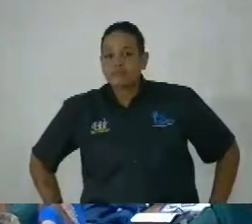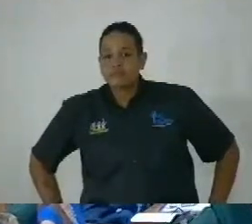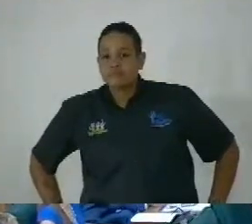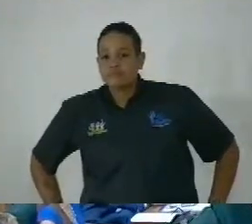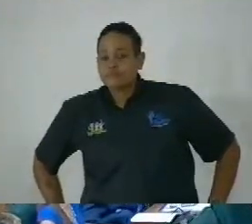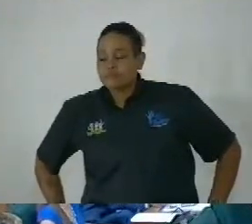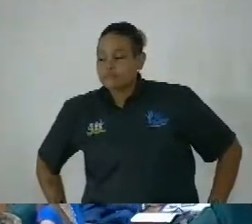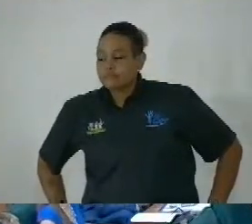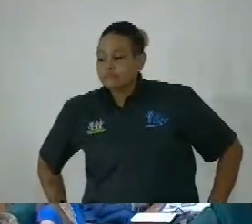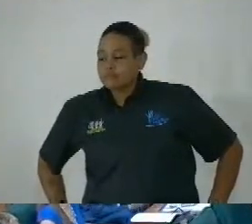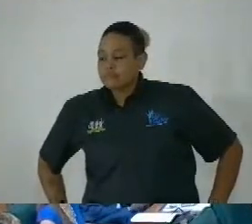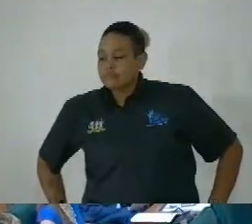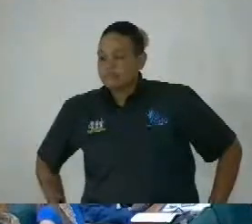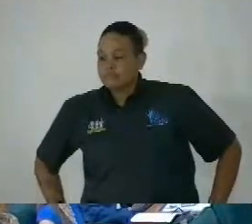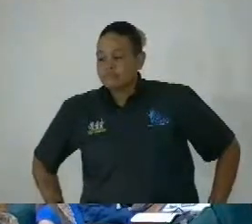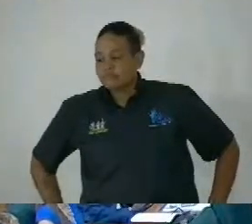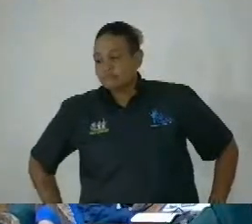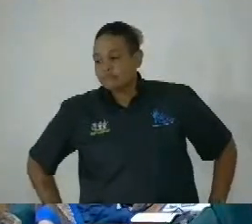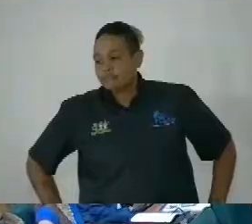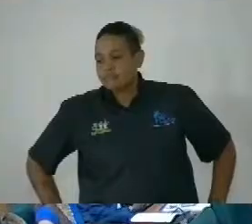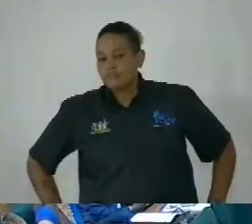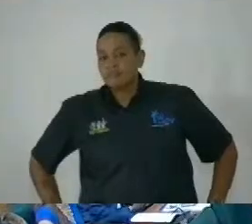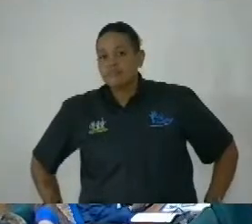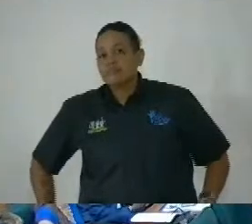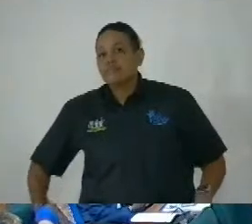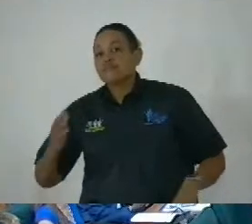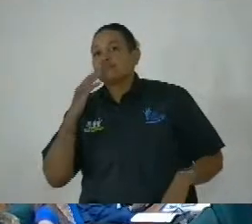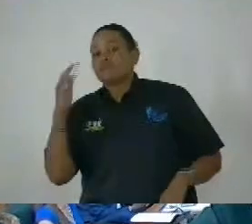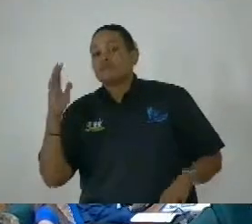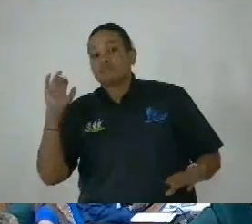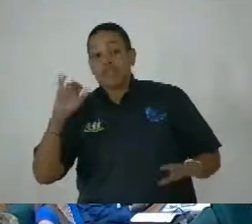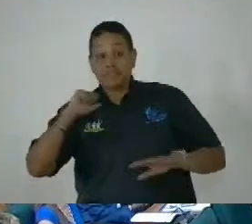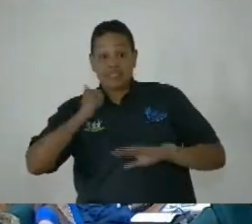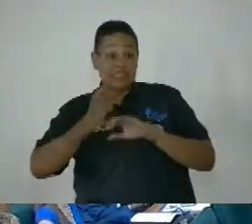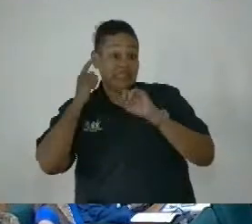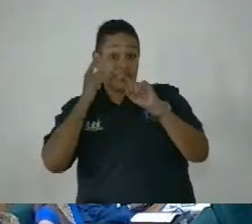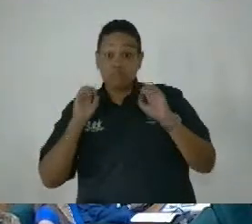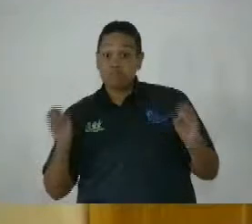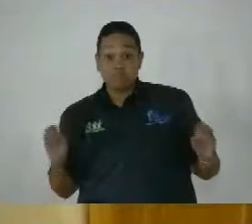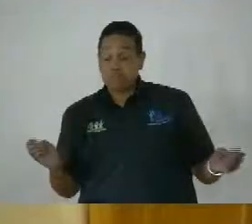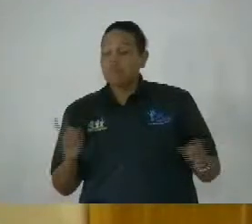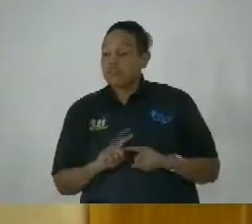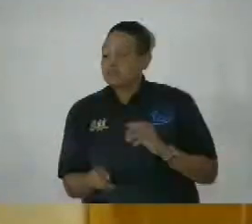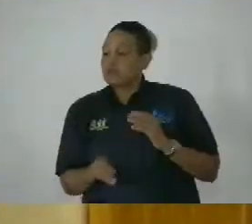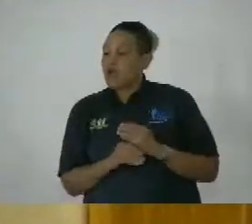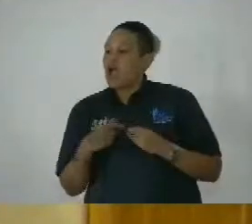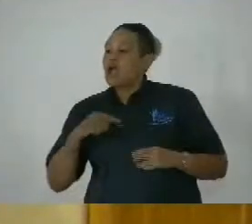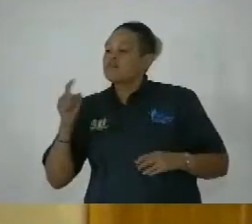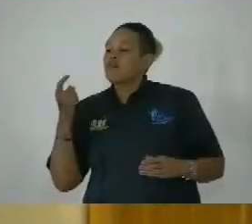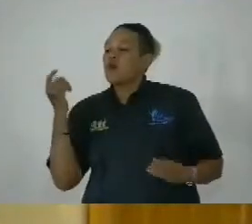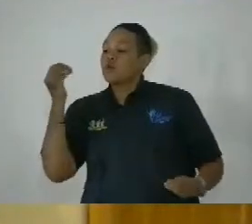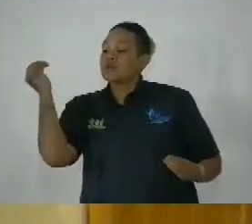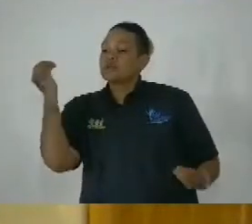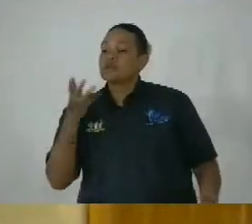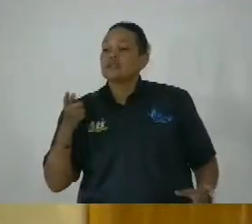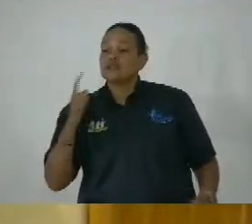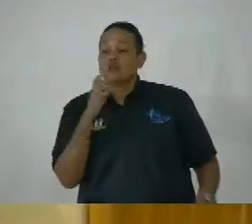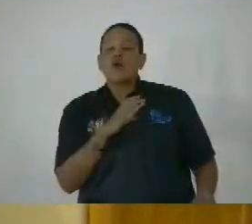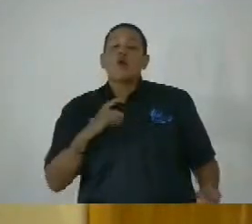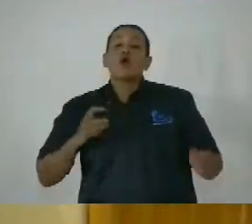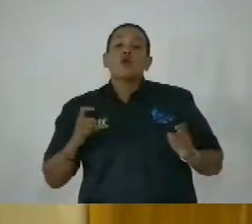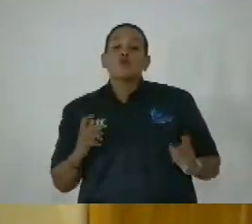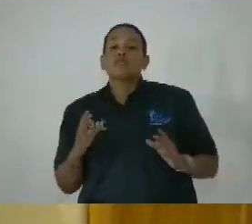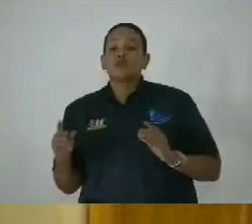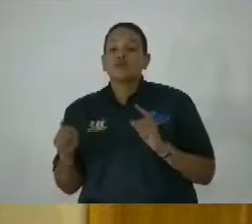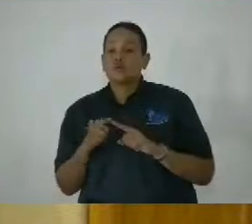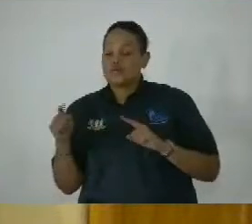We didn't set that target. Thank you, member. We didn't set that as a target at all. But I've always said to the commissioner,